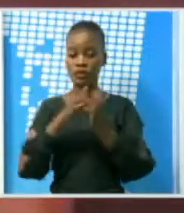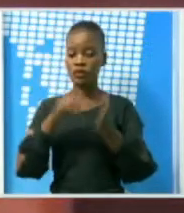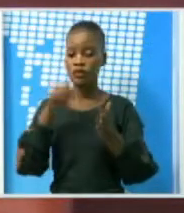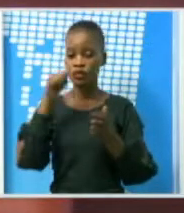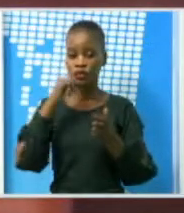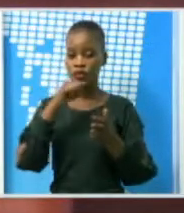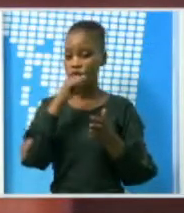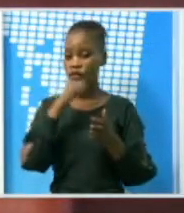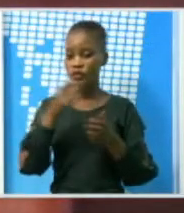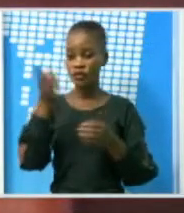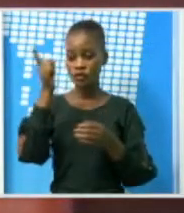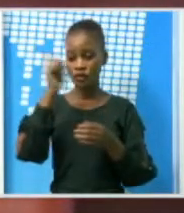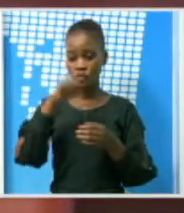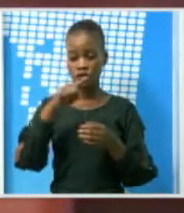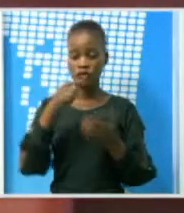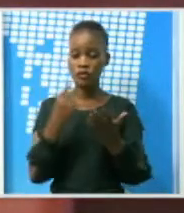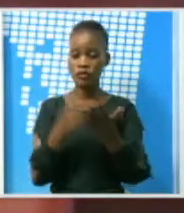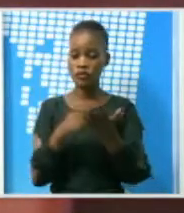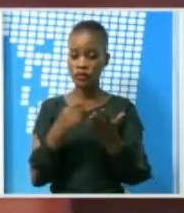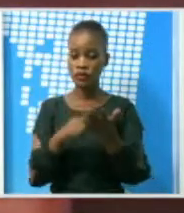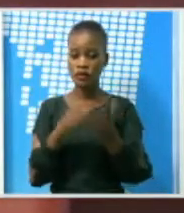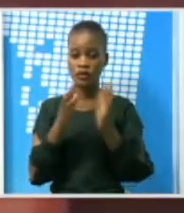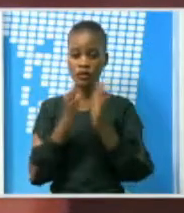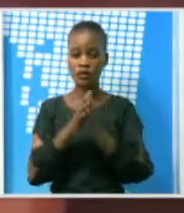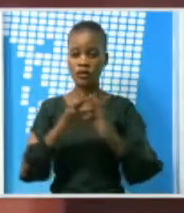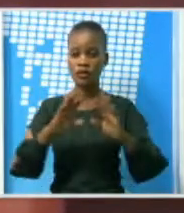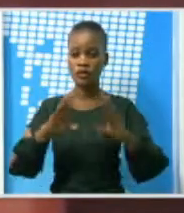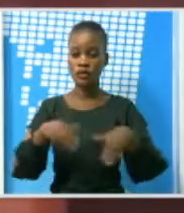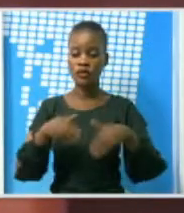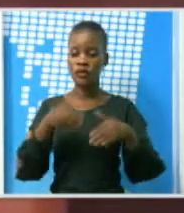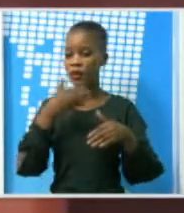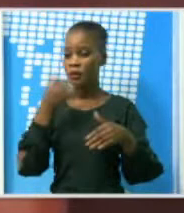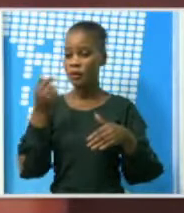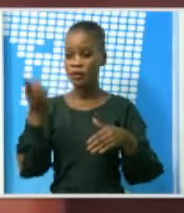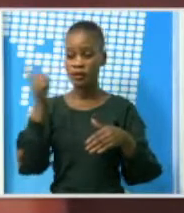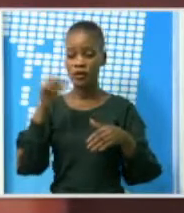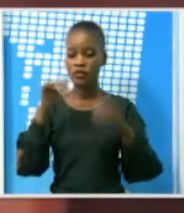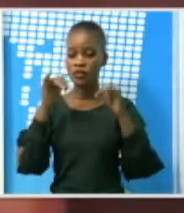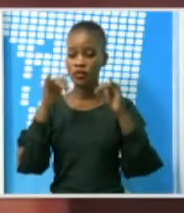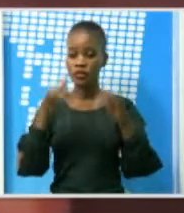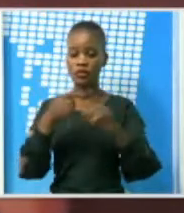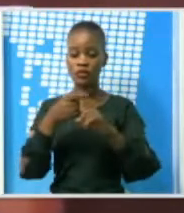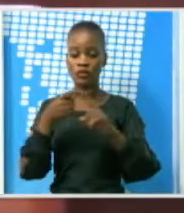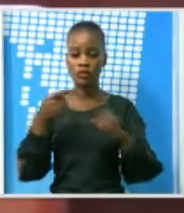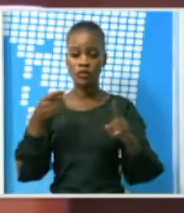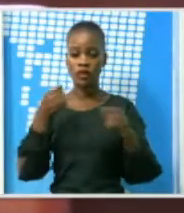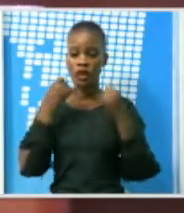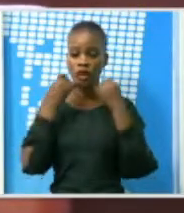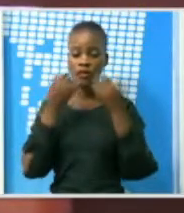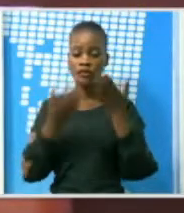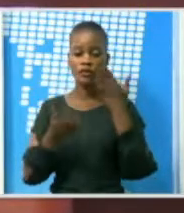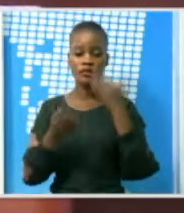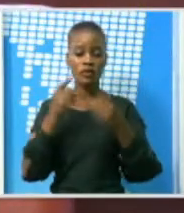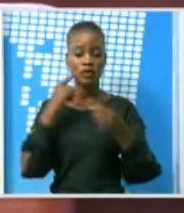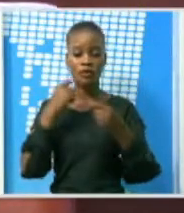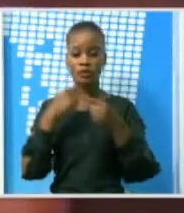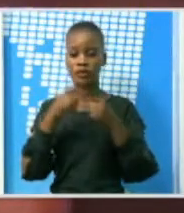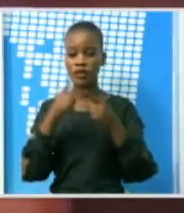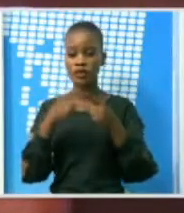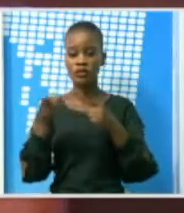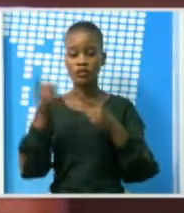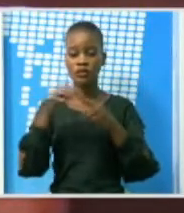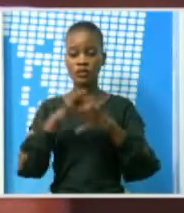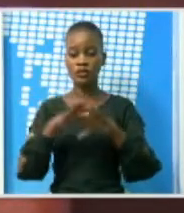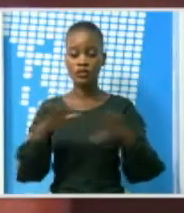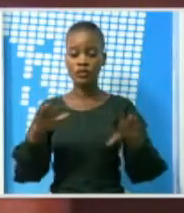Sector Foundation Uganda. And our hope is that these actors will bring their different expertise to the table